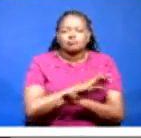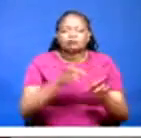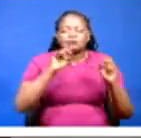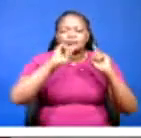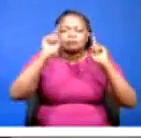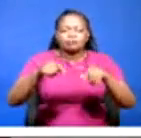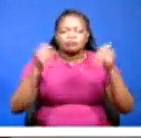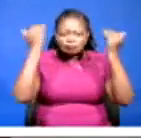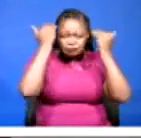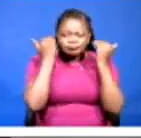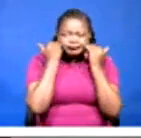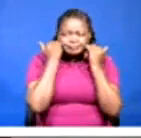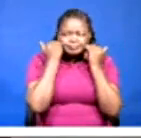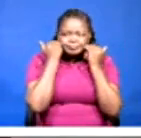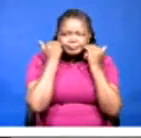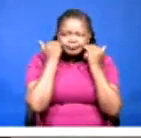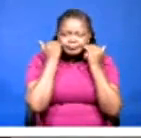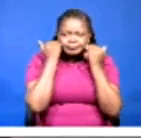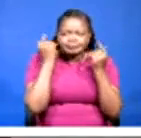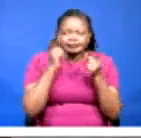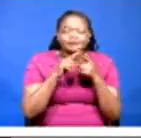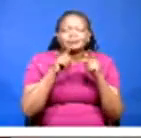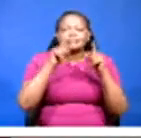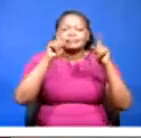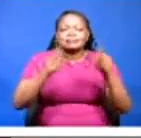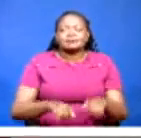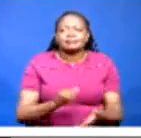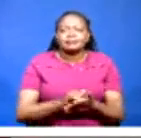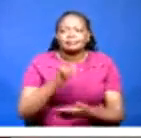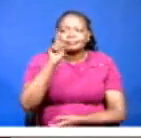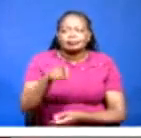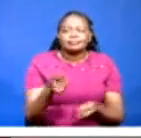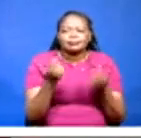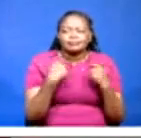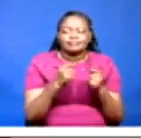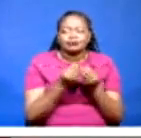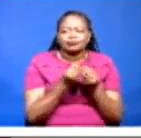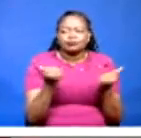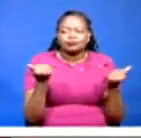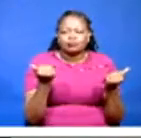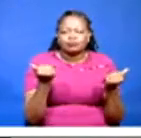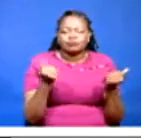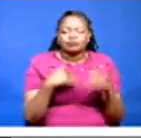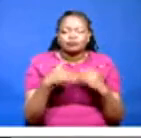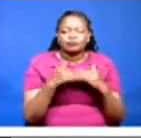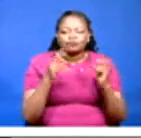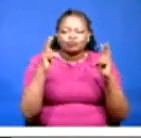court unless it must, that we should try and sort out all